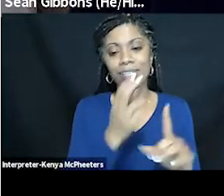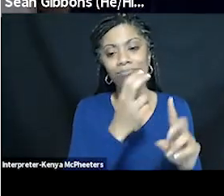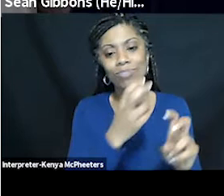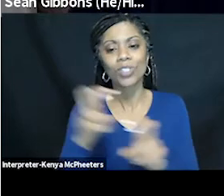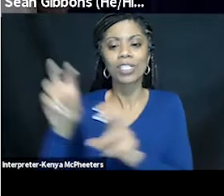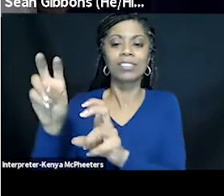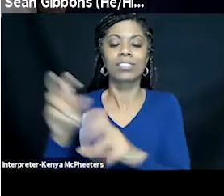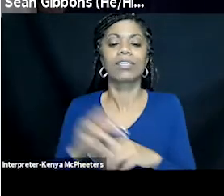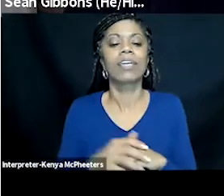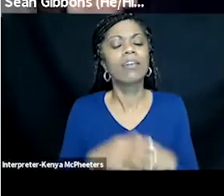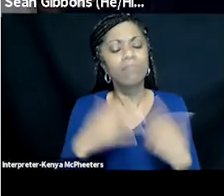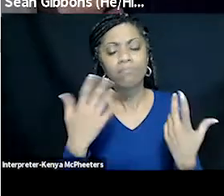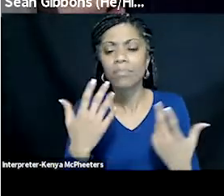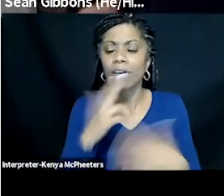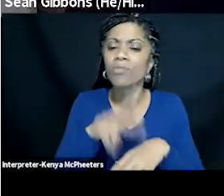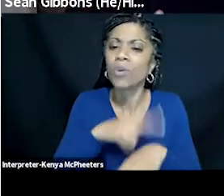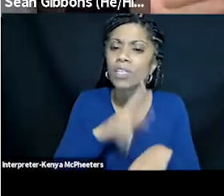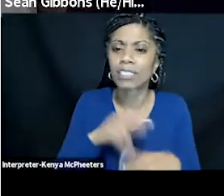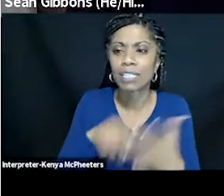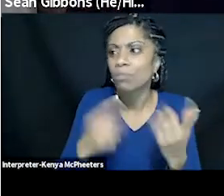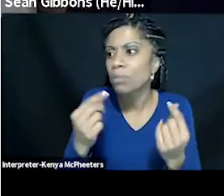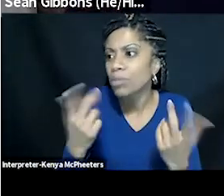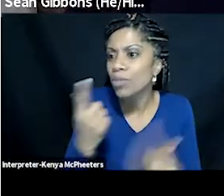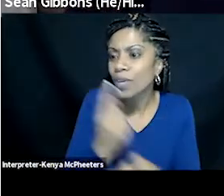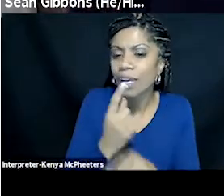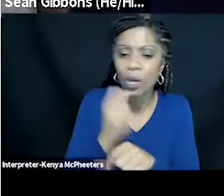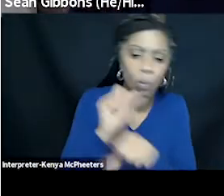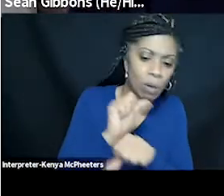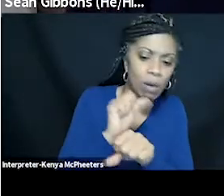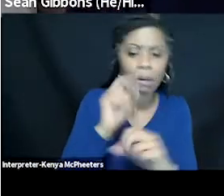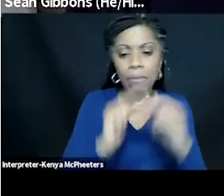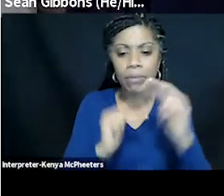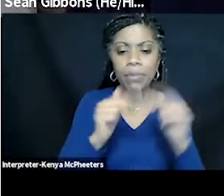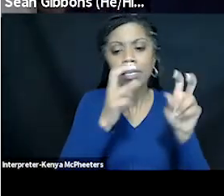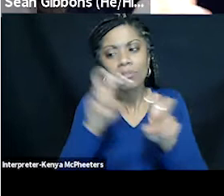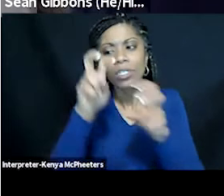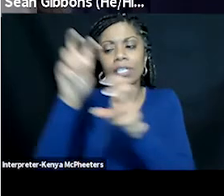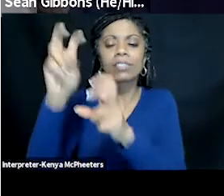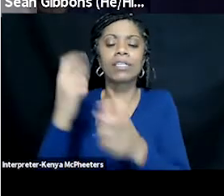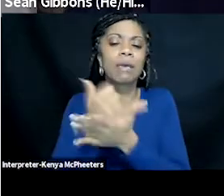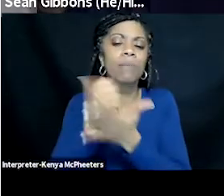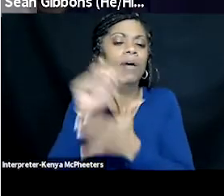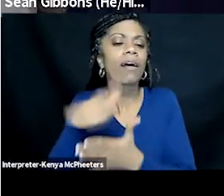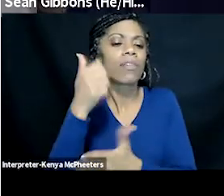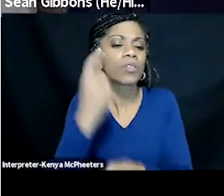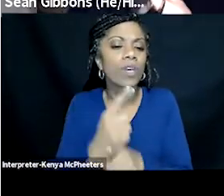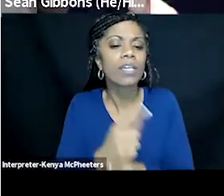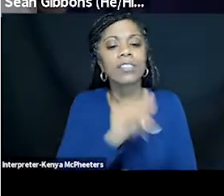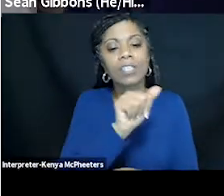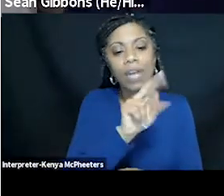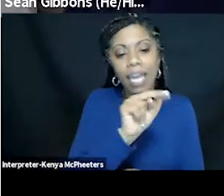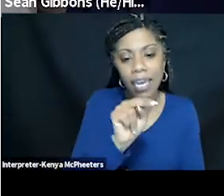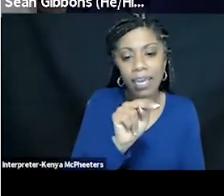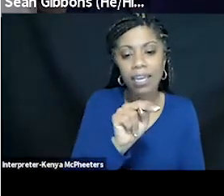organize and bring together these communities. And so just a huge note of thanks to our friends Ann, Lyda, and Tennille for their service, Lyda and Ann in DC,